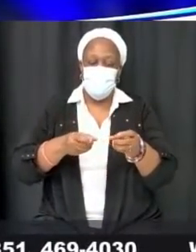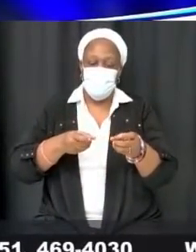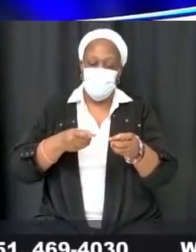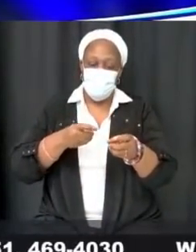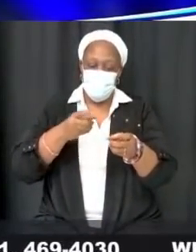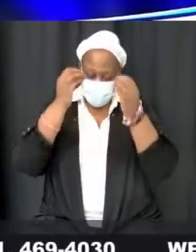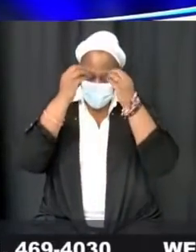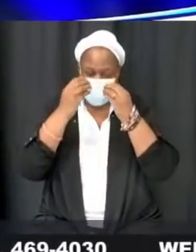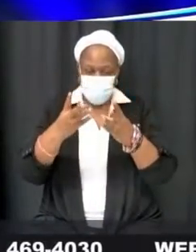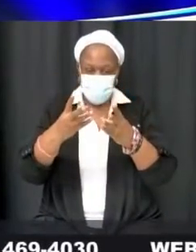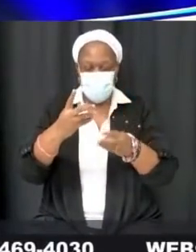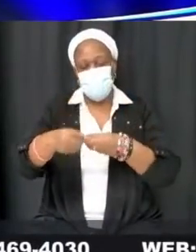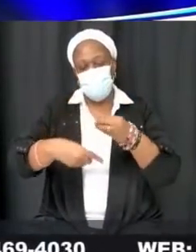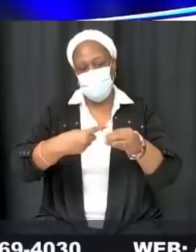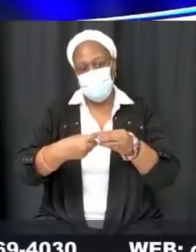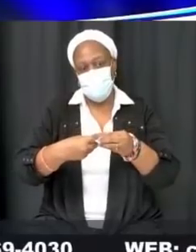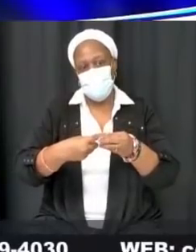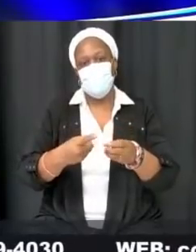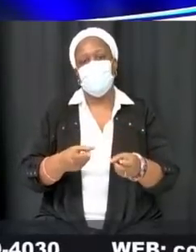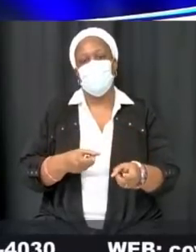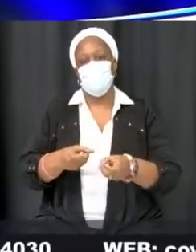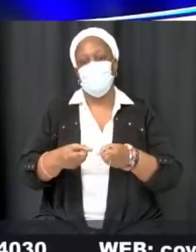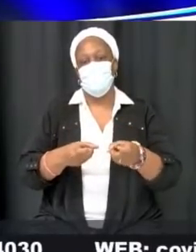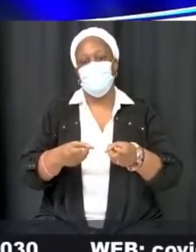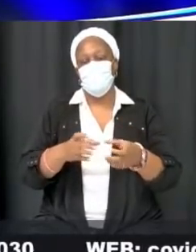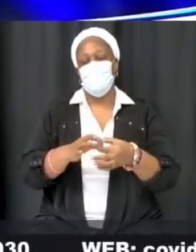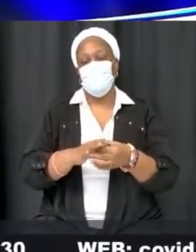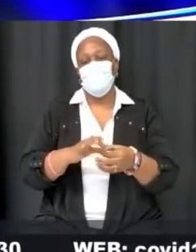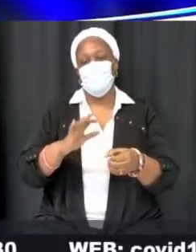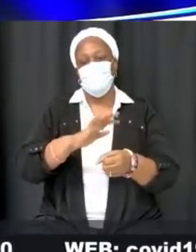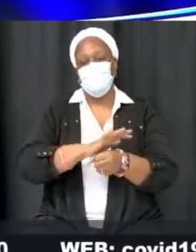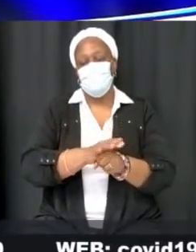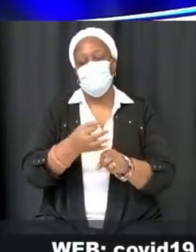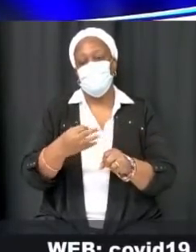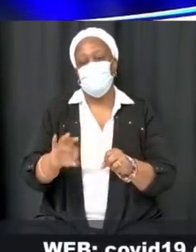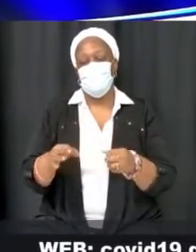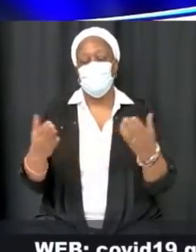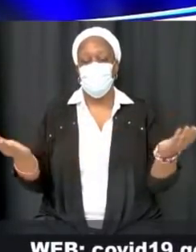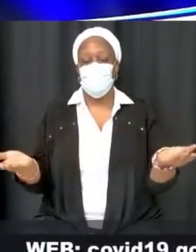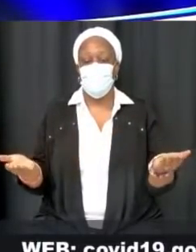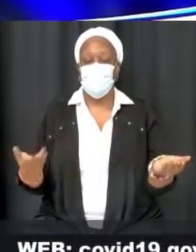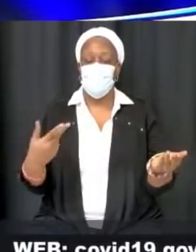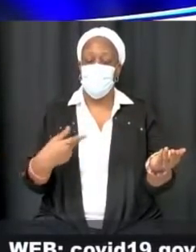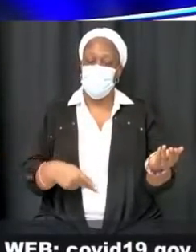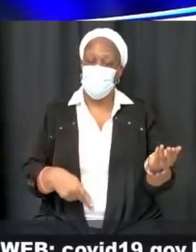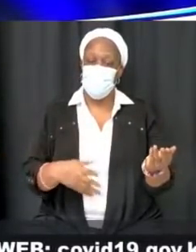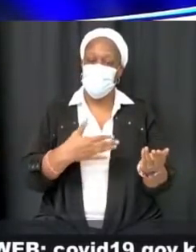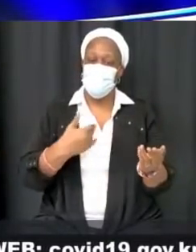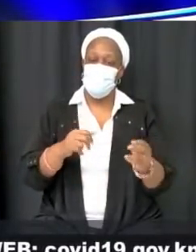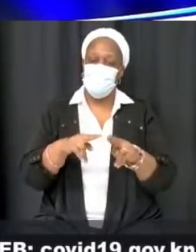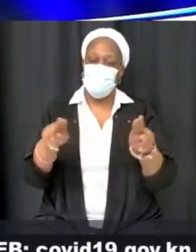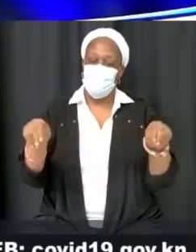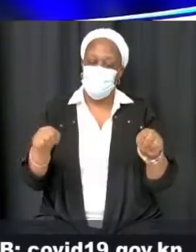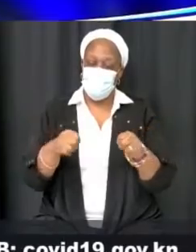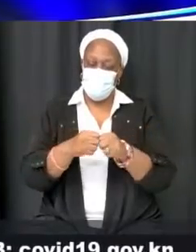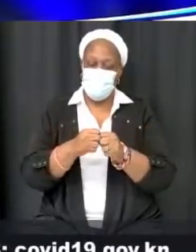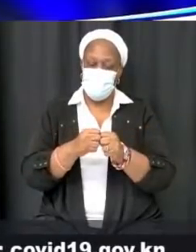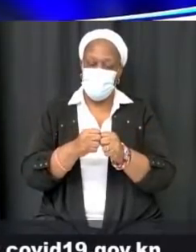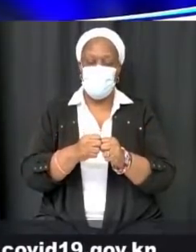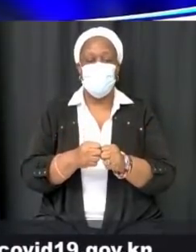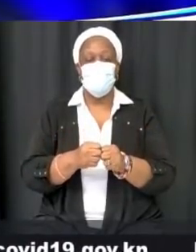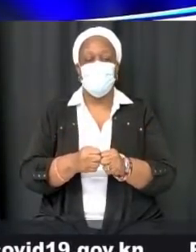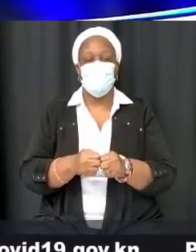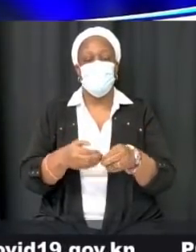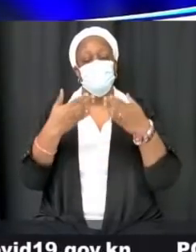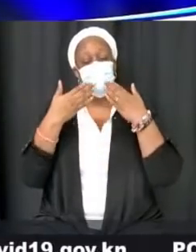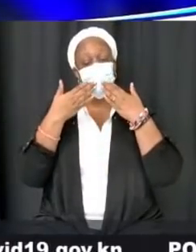of the COVID-19 pandemic here in St. Kitts and Nevis. And of course, we